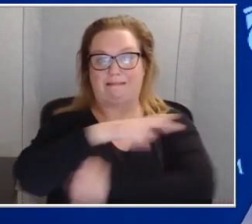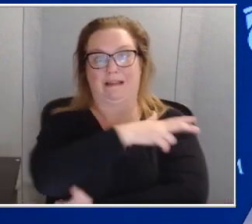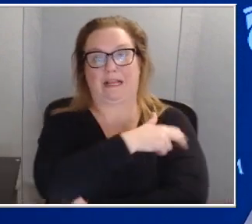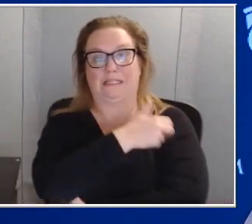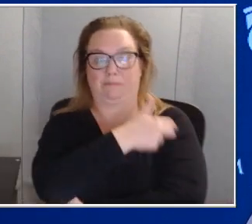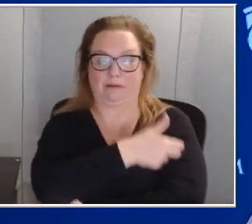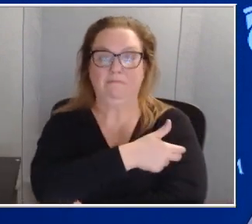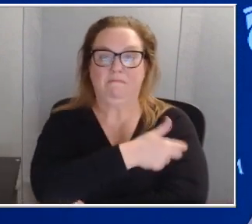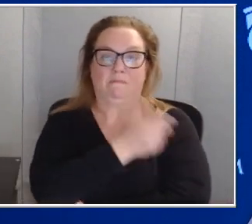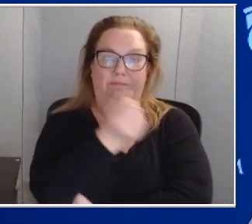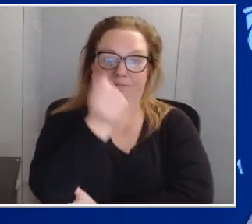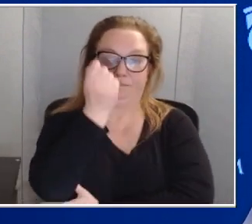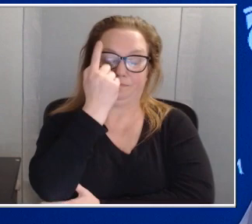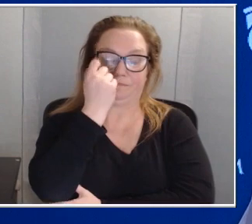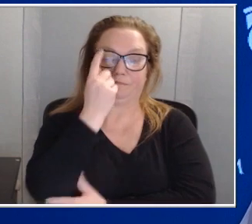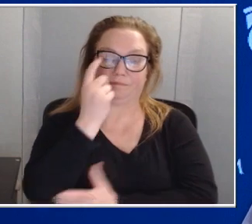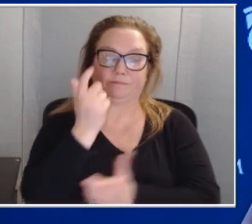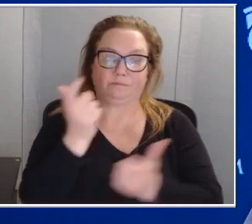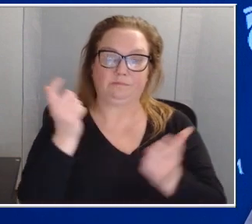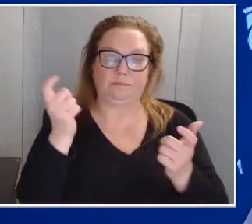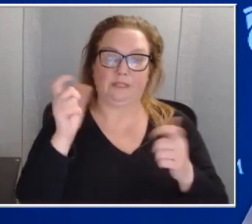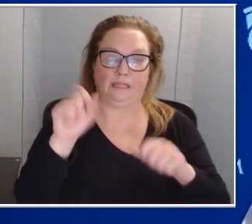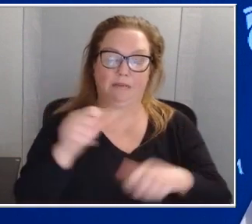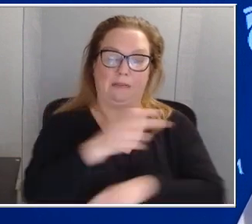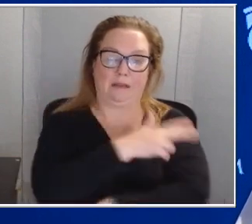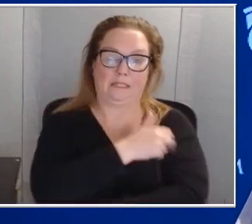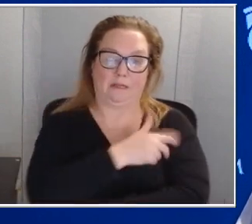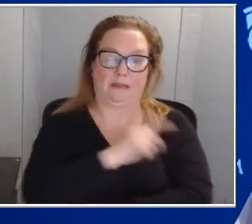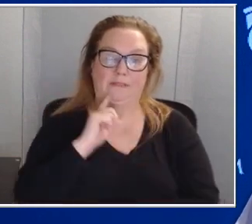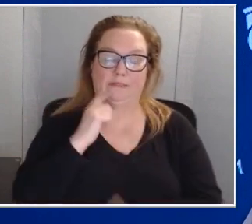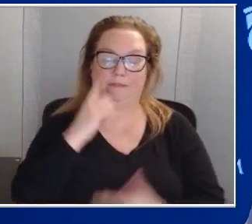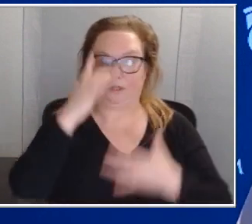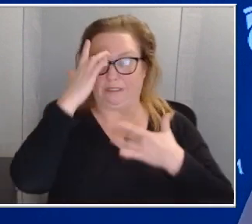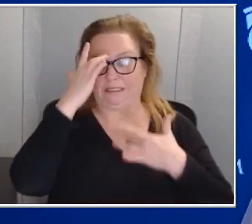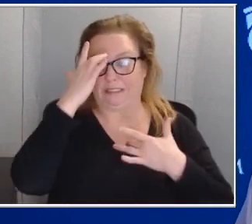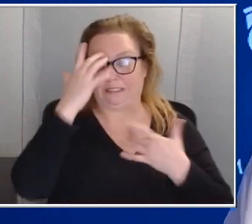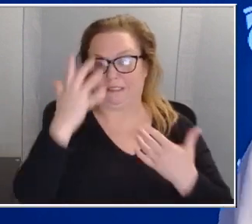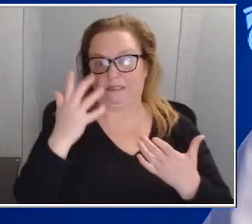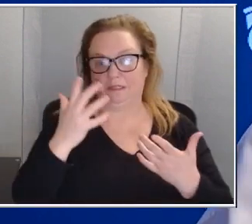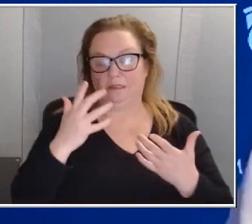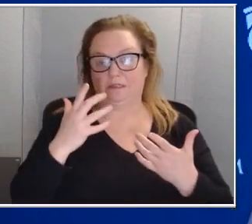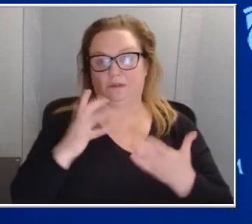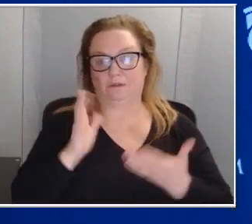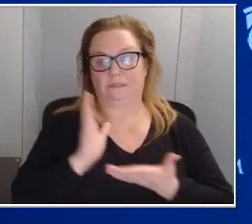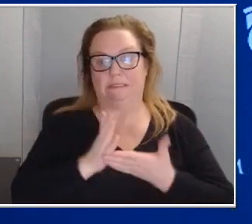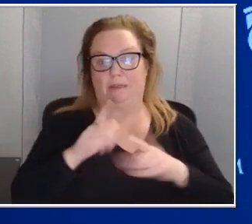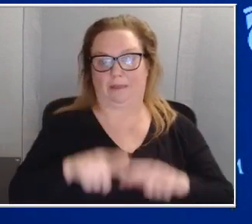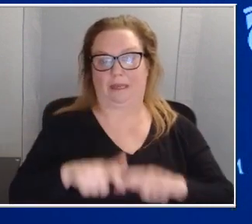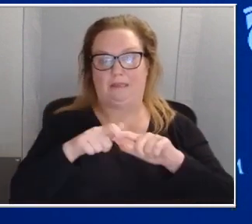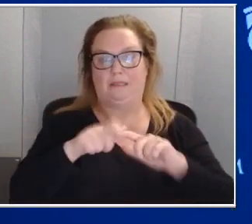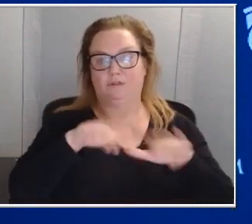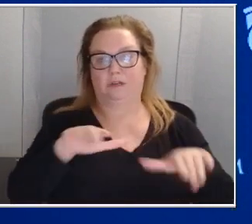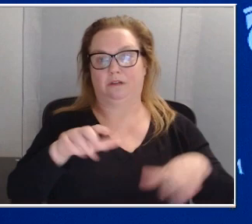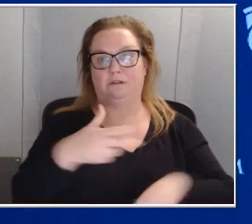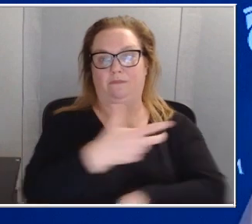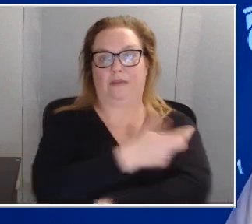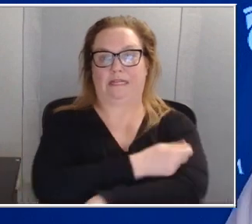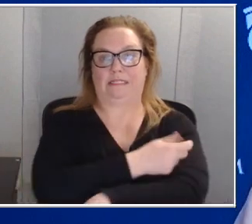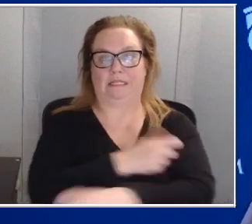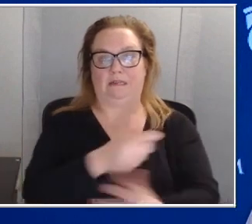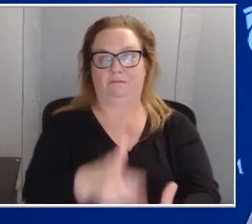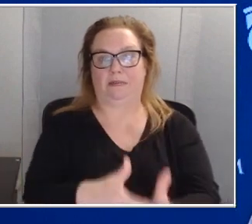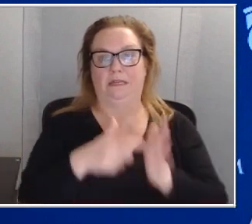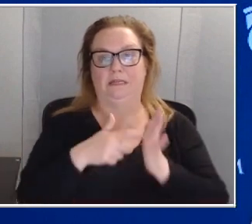you understand that a large proportion can be hospitalized and have severe disease. So I think rolling back these childhood vaccine mandates would